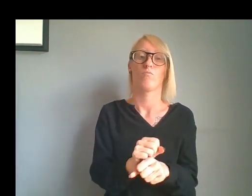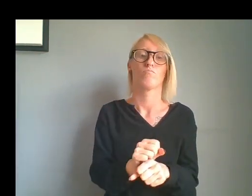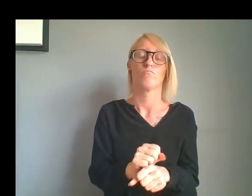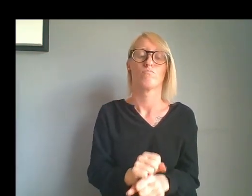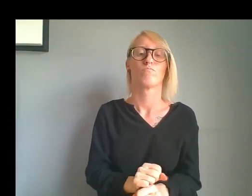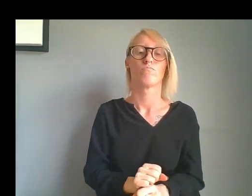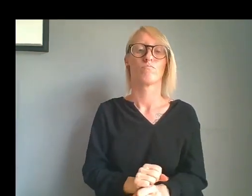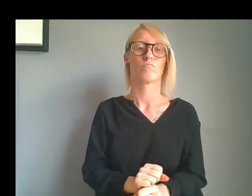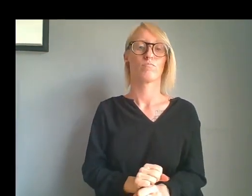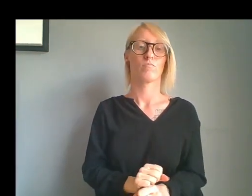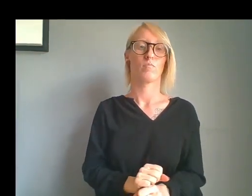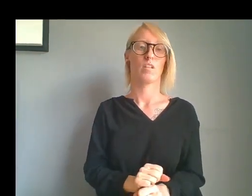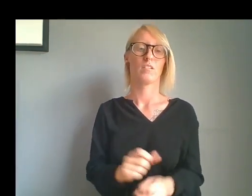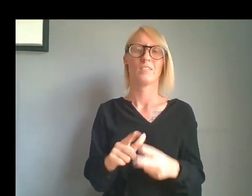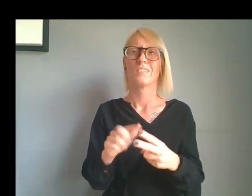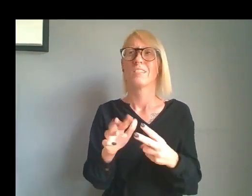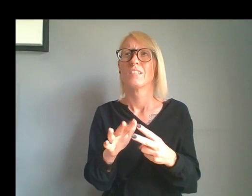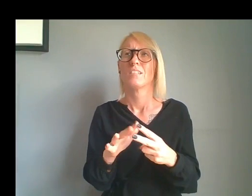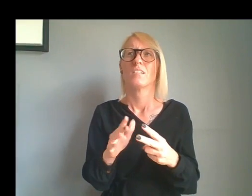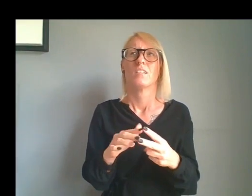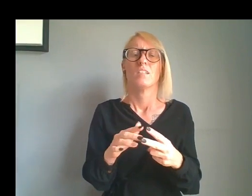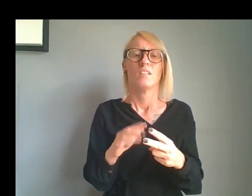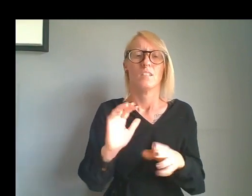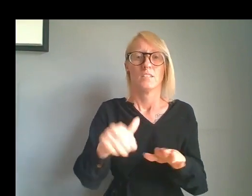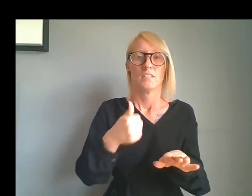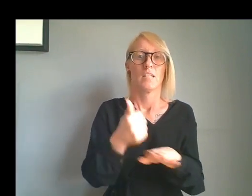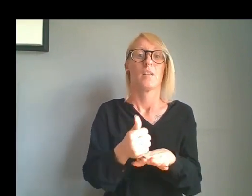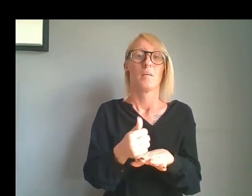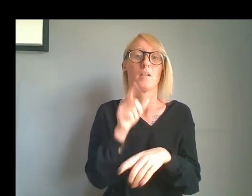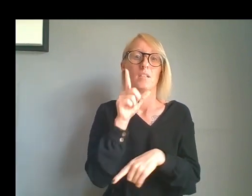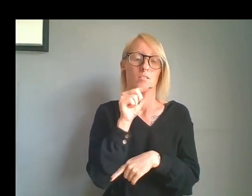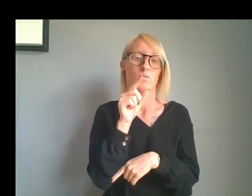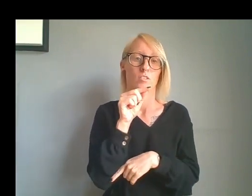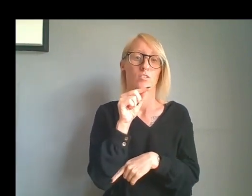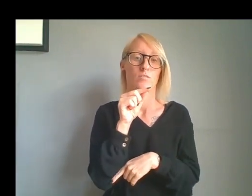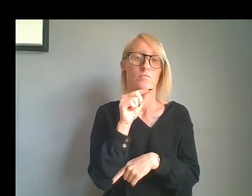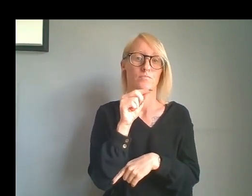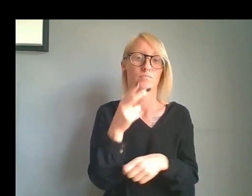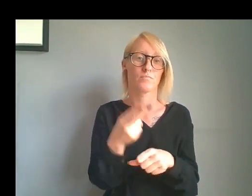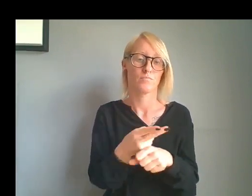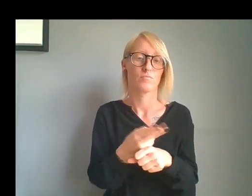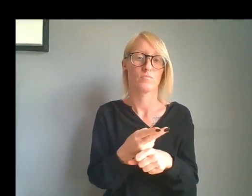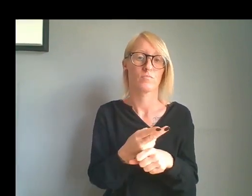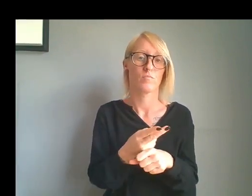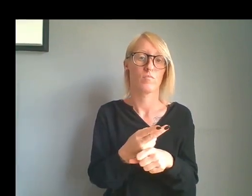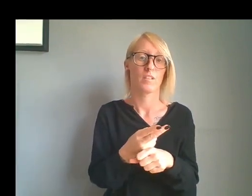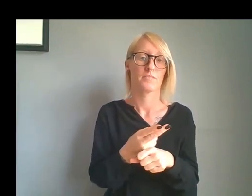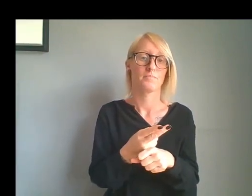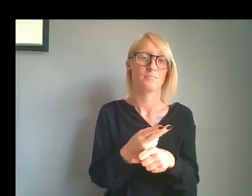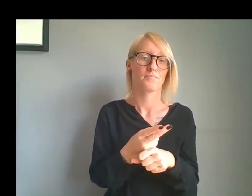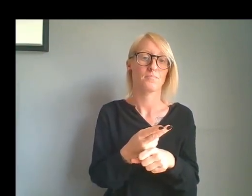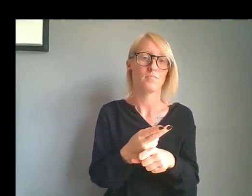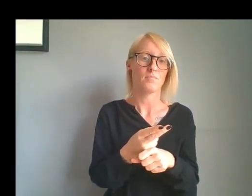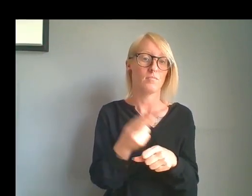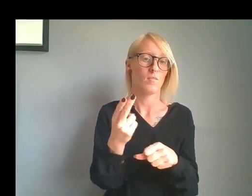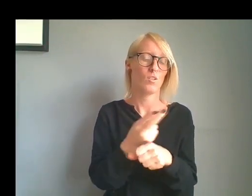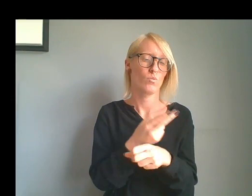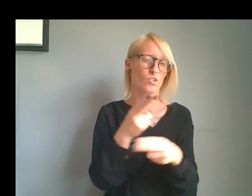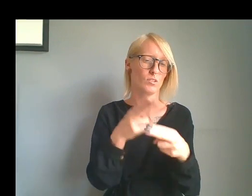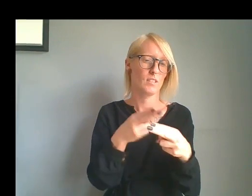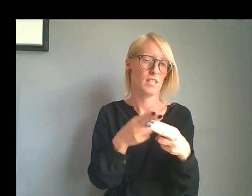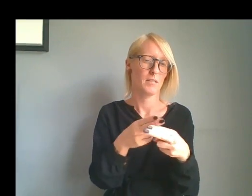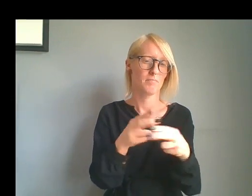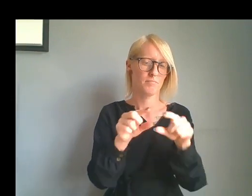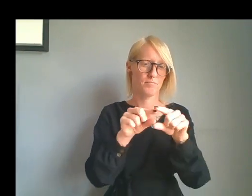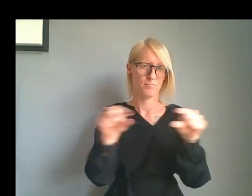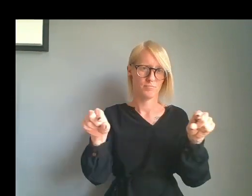things if you do decide that you want to set up a Twitter account. The username, when you set up the account, and again, if you leave here today